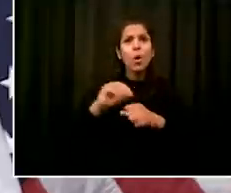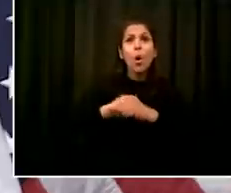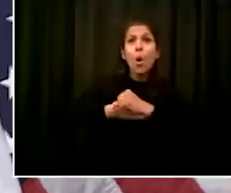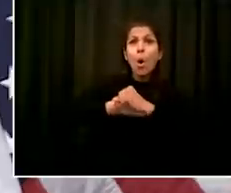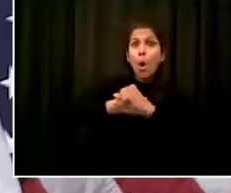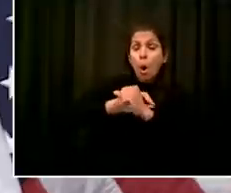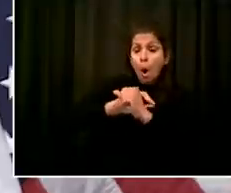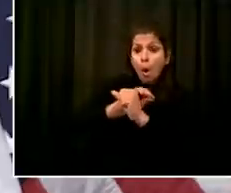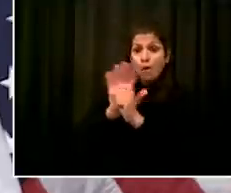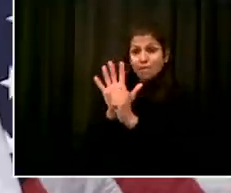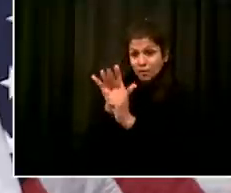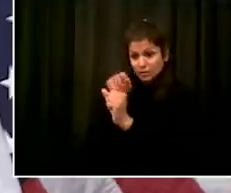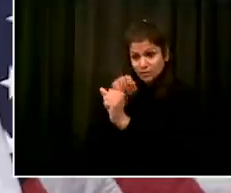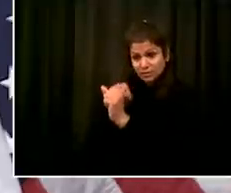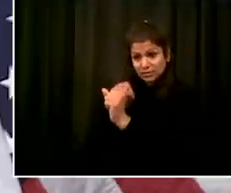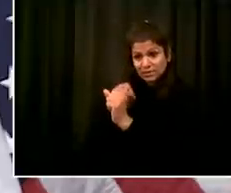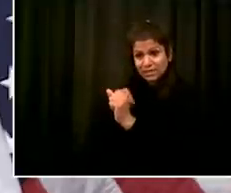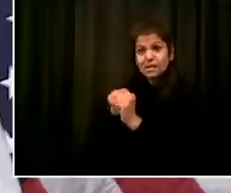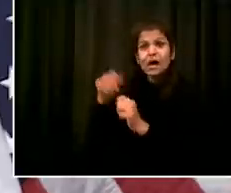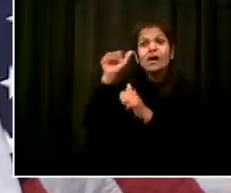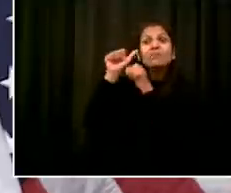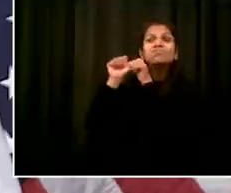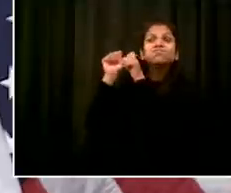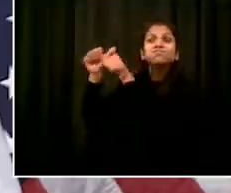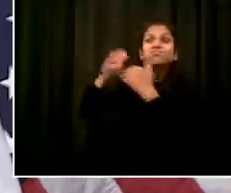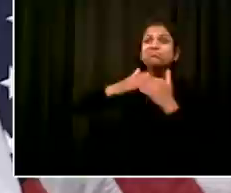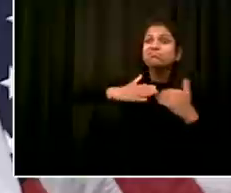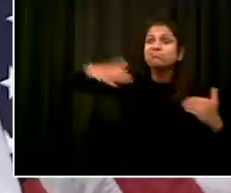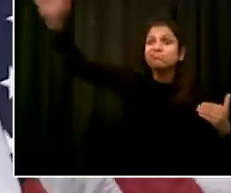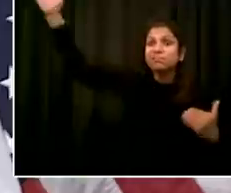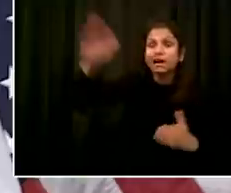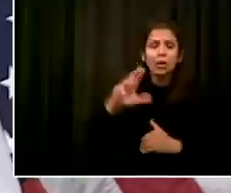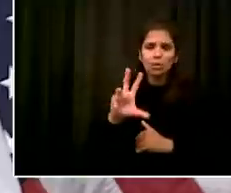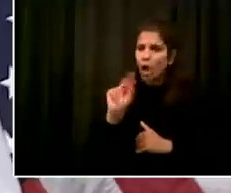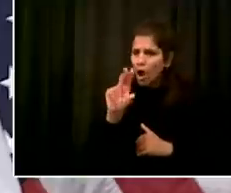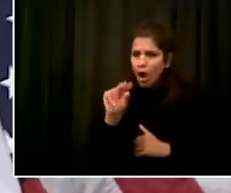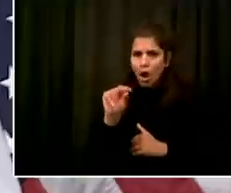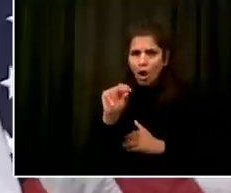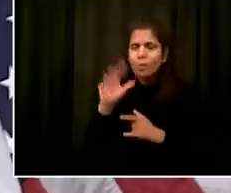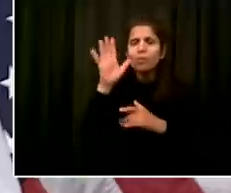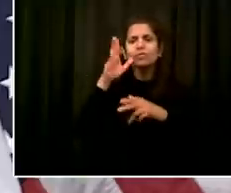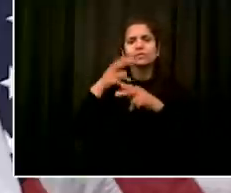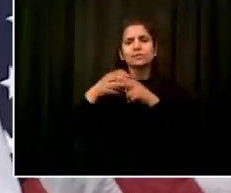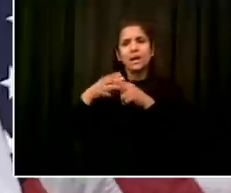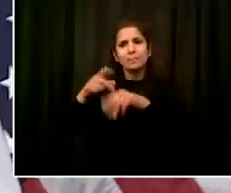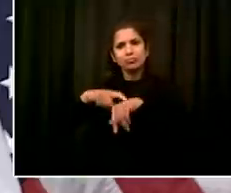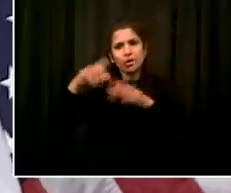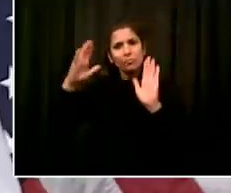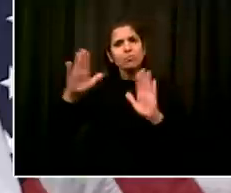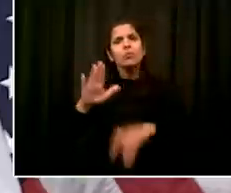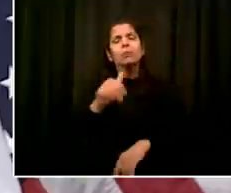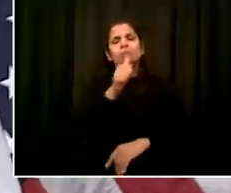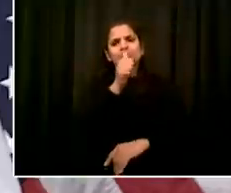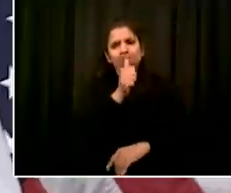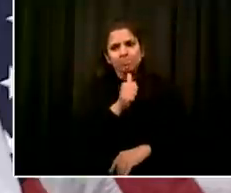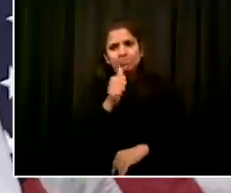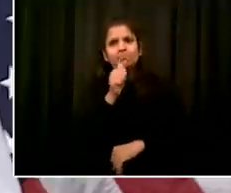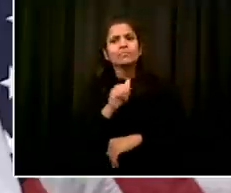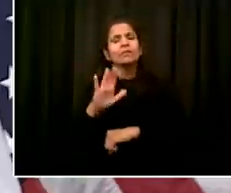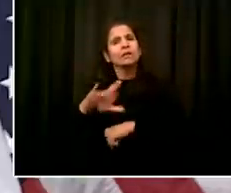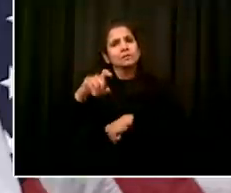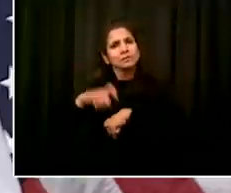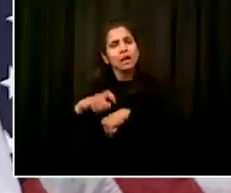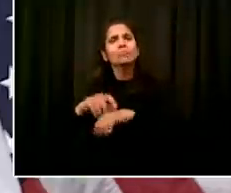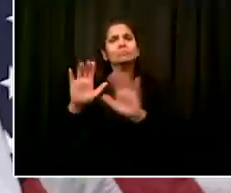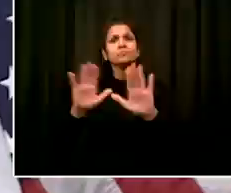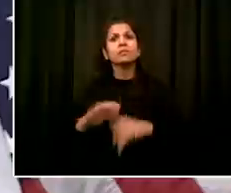team, we will keep pushing back this disease and have the ability to open up more and more and get all of our transit options back